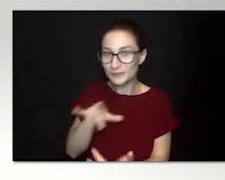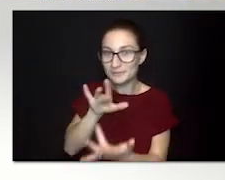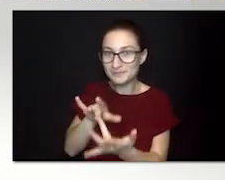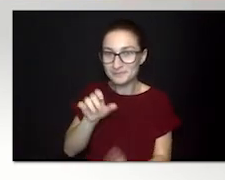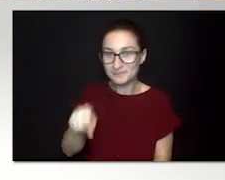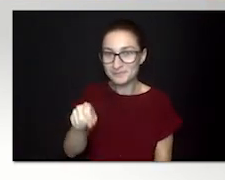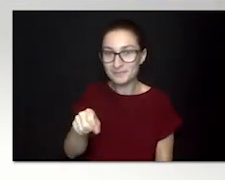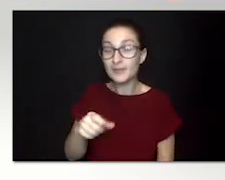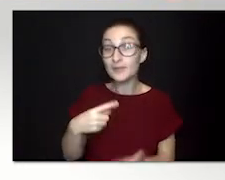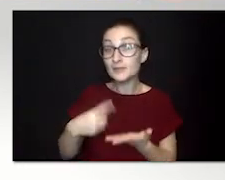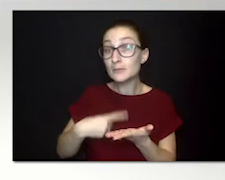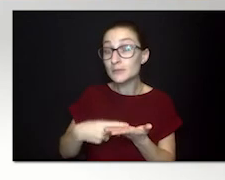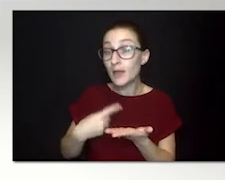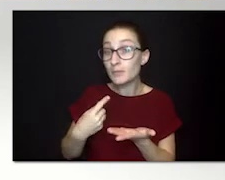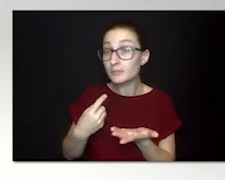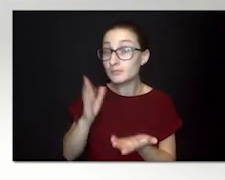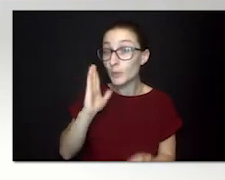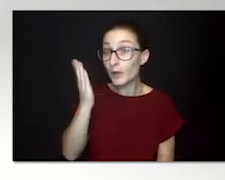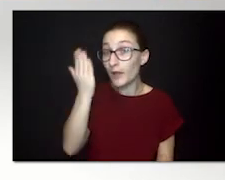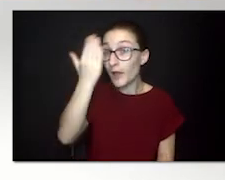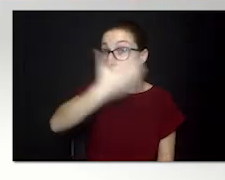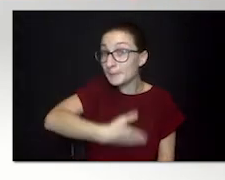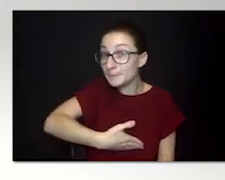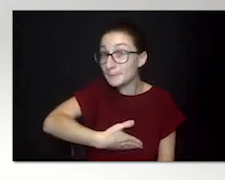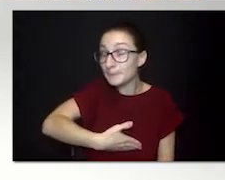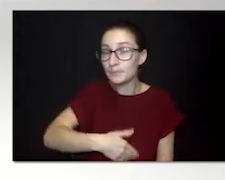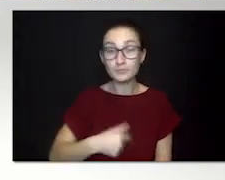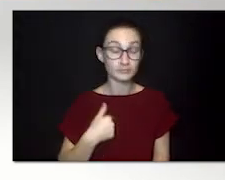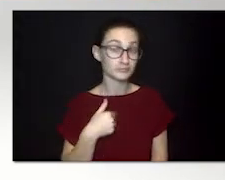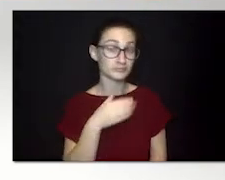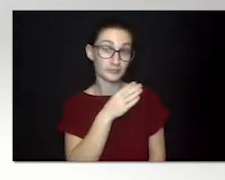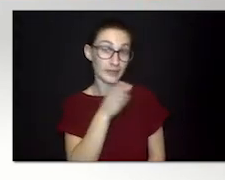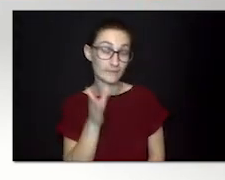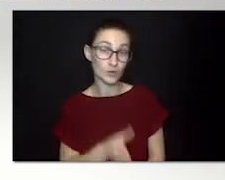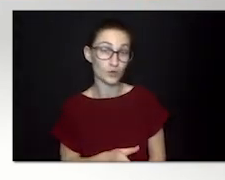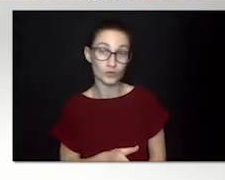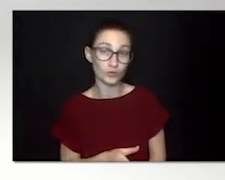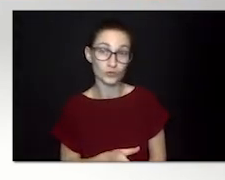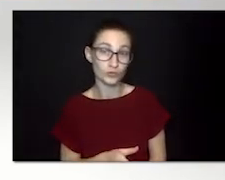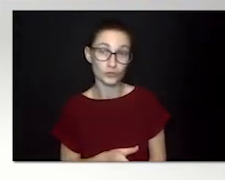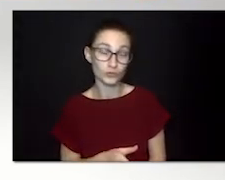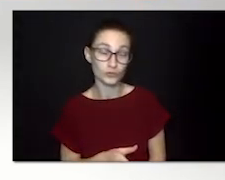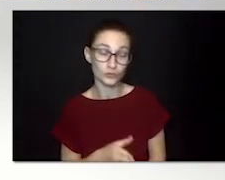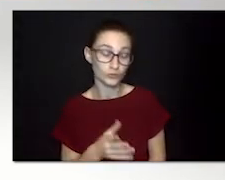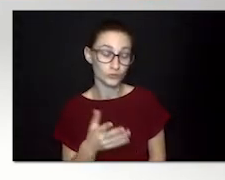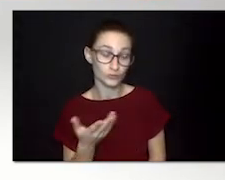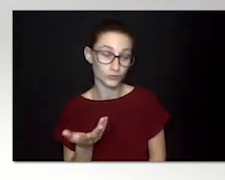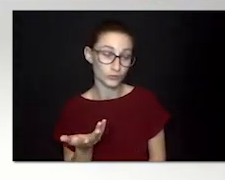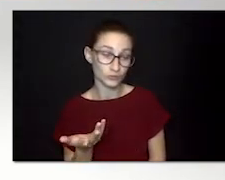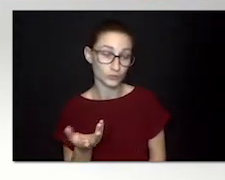should. Sometimes things fall through the cracks. Because I've never done that, a medical